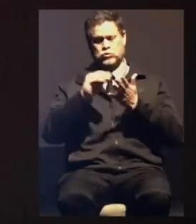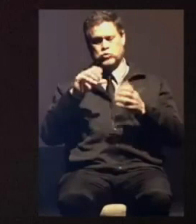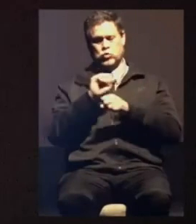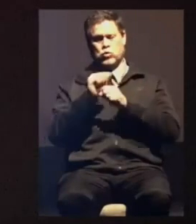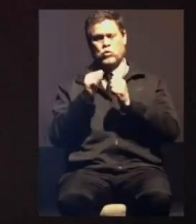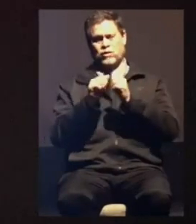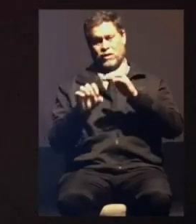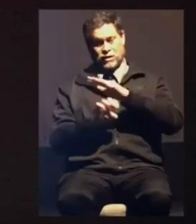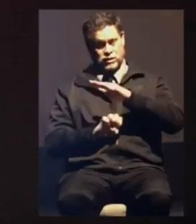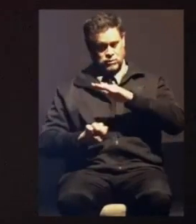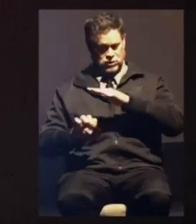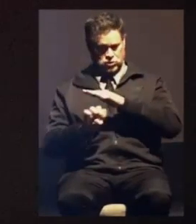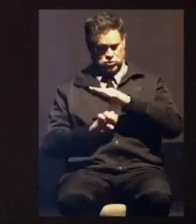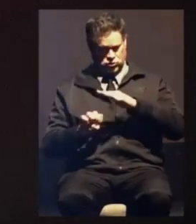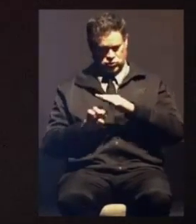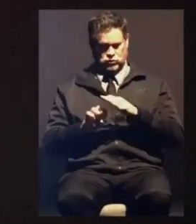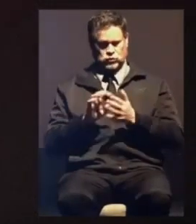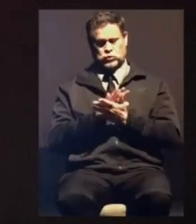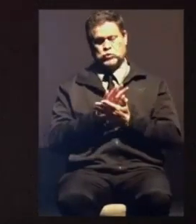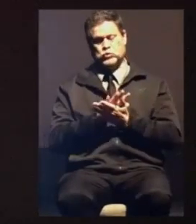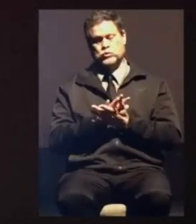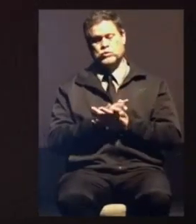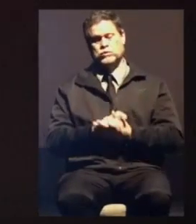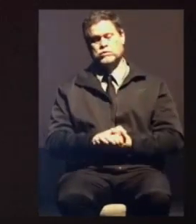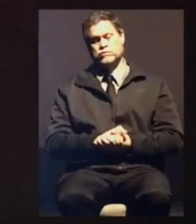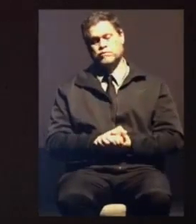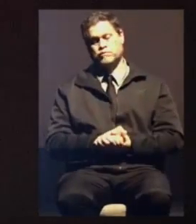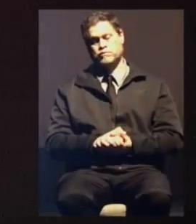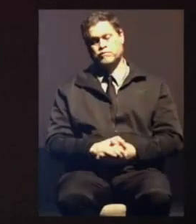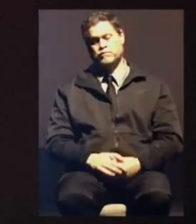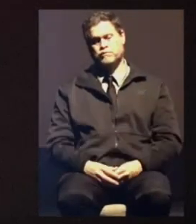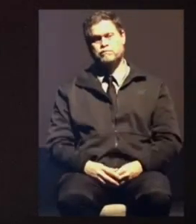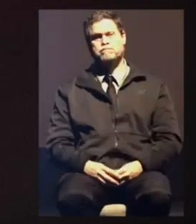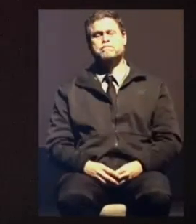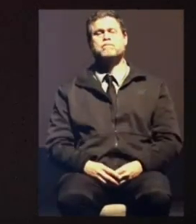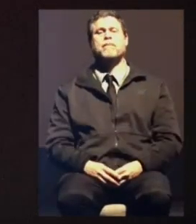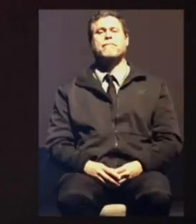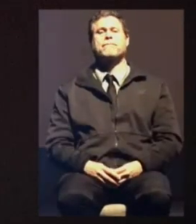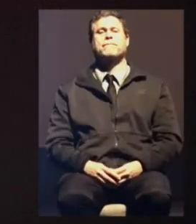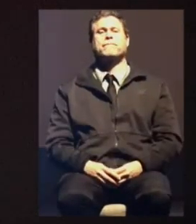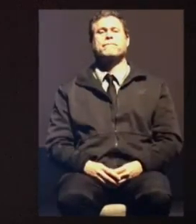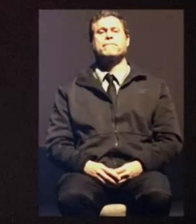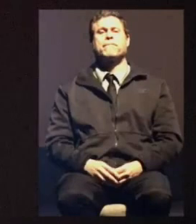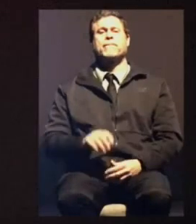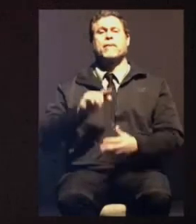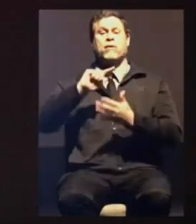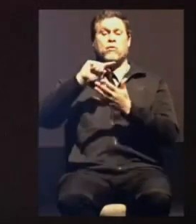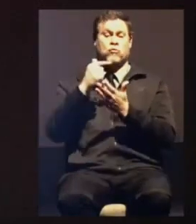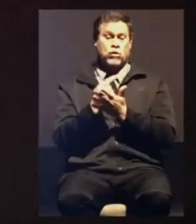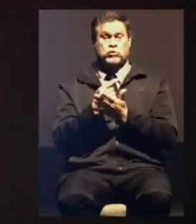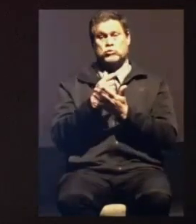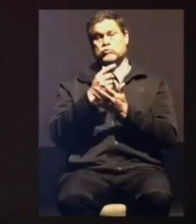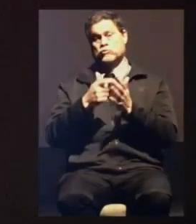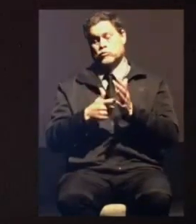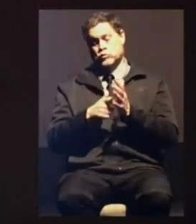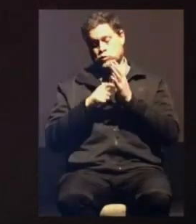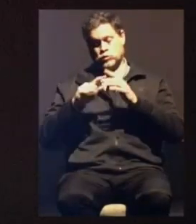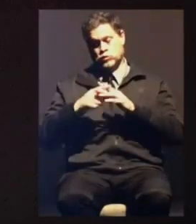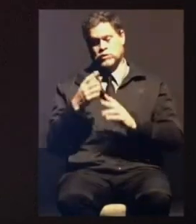elementary schools. Our graduation requirement started